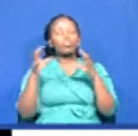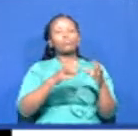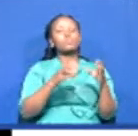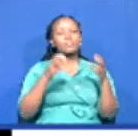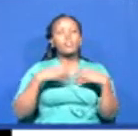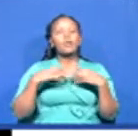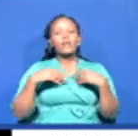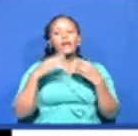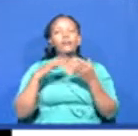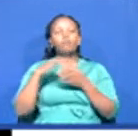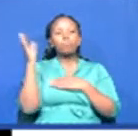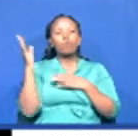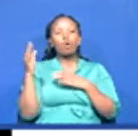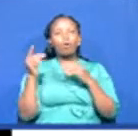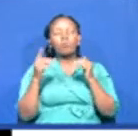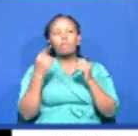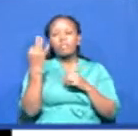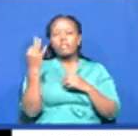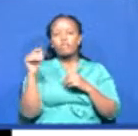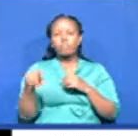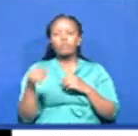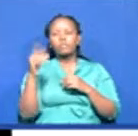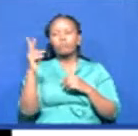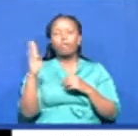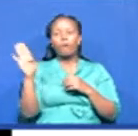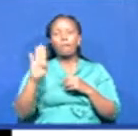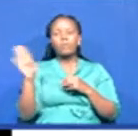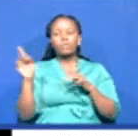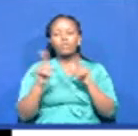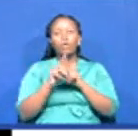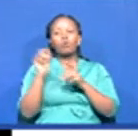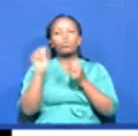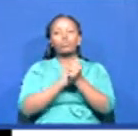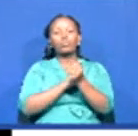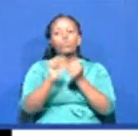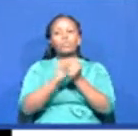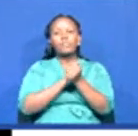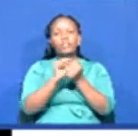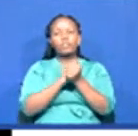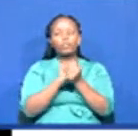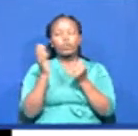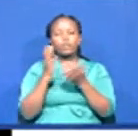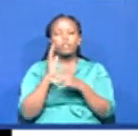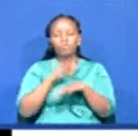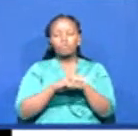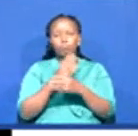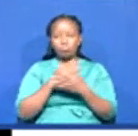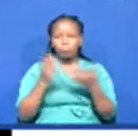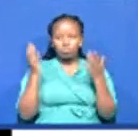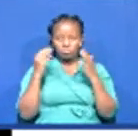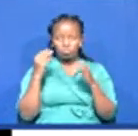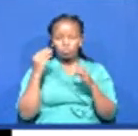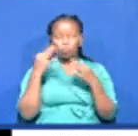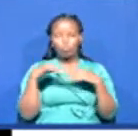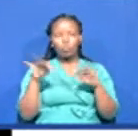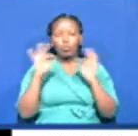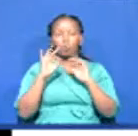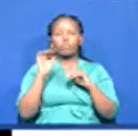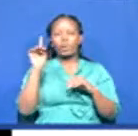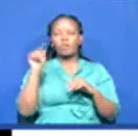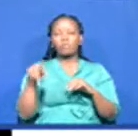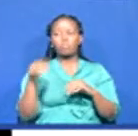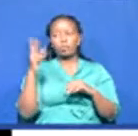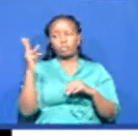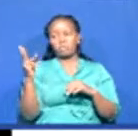worth 3.4 billion and destroyed counterfeit goods worth 1.4 billion. We all know how this fight went